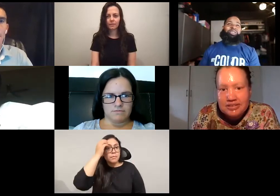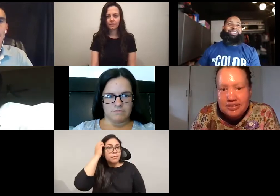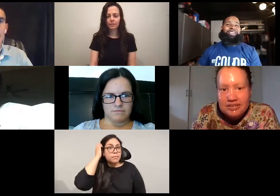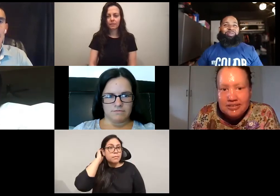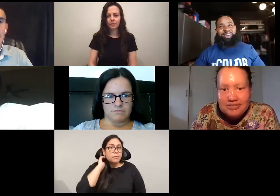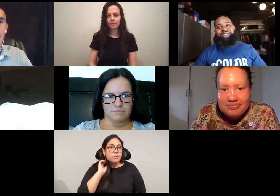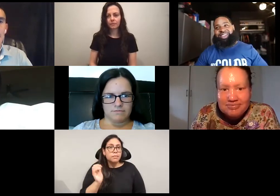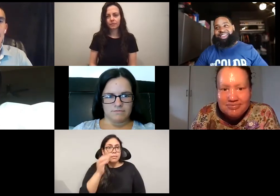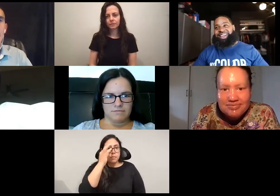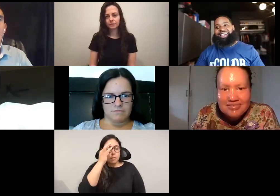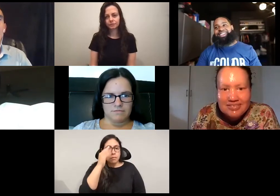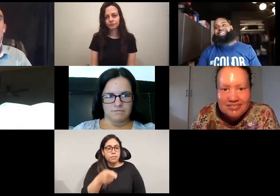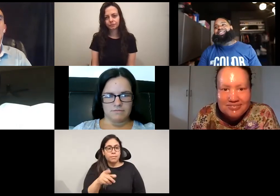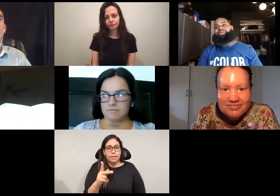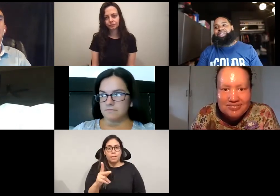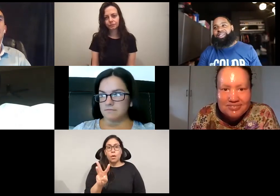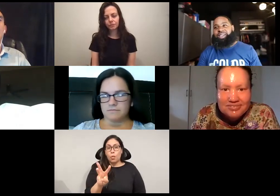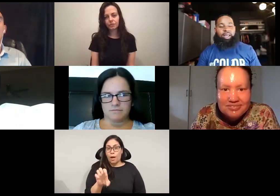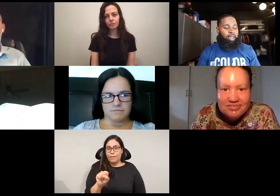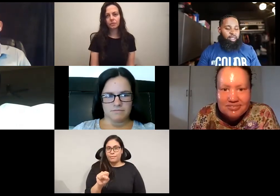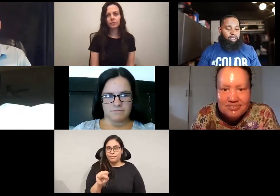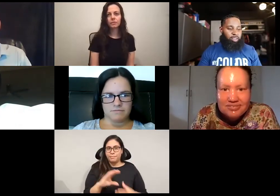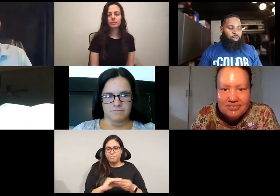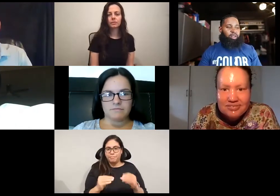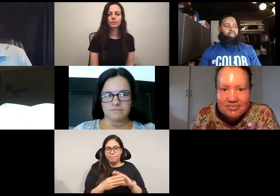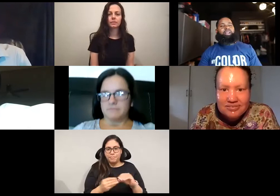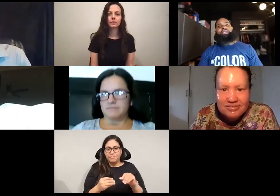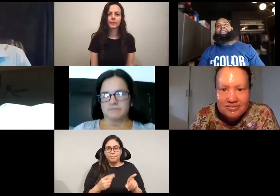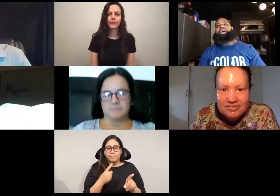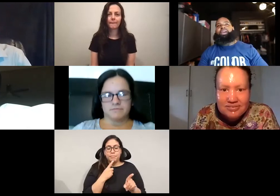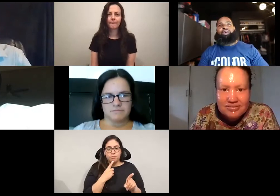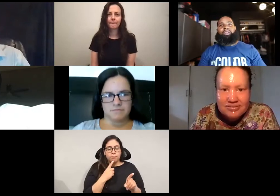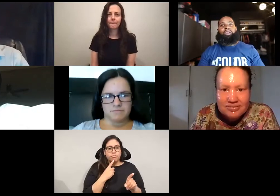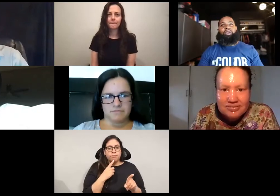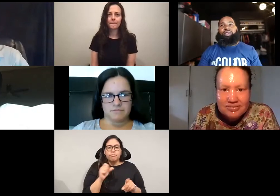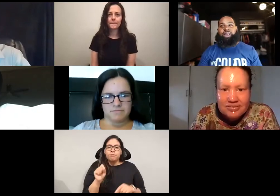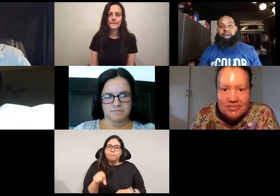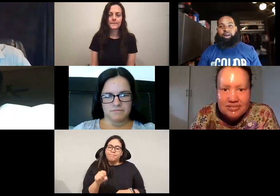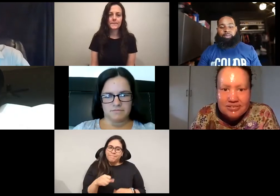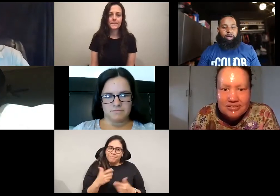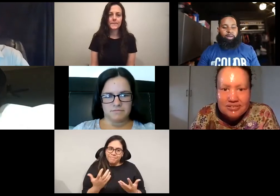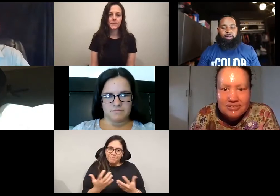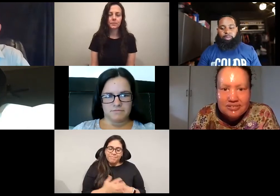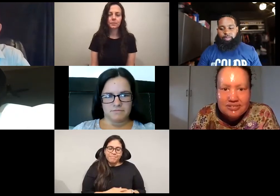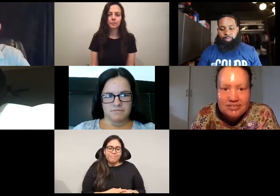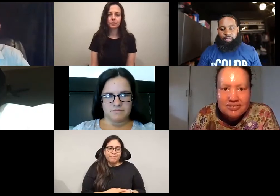Yeah, this is one of those things. This is Wesley. This is one of those things that, over time,